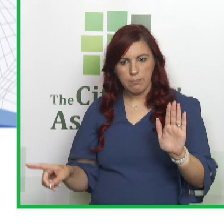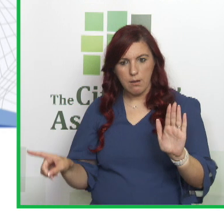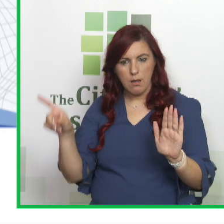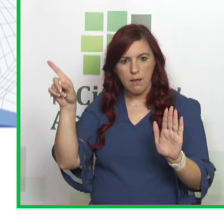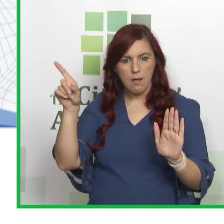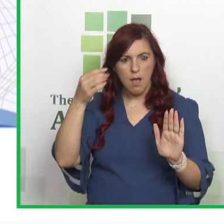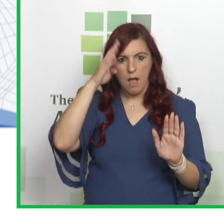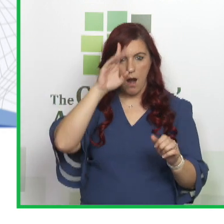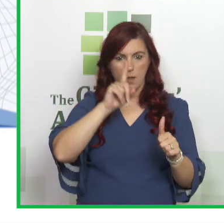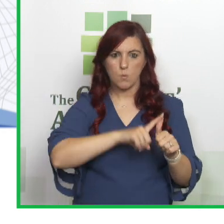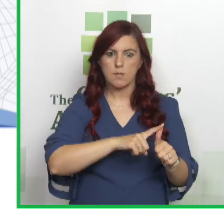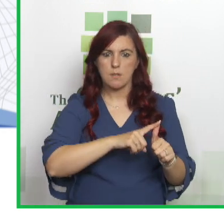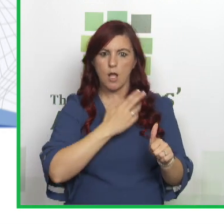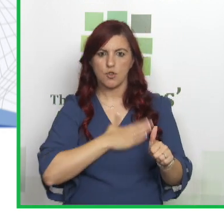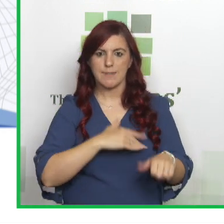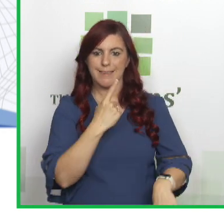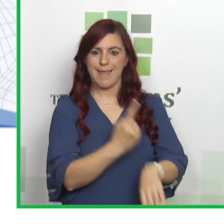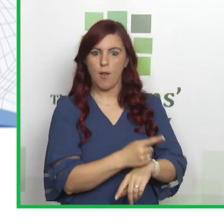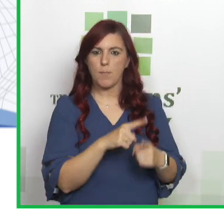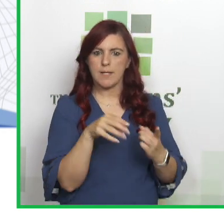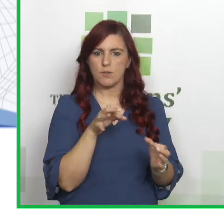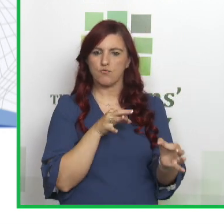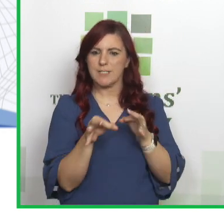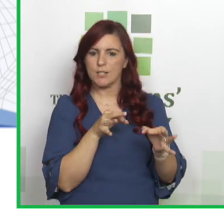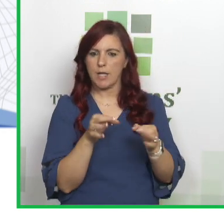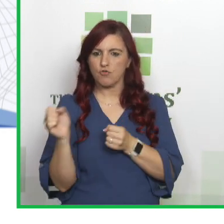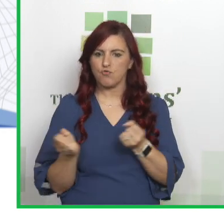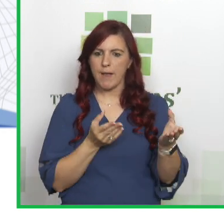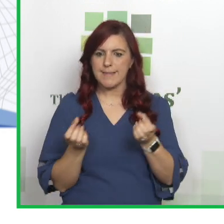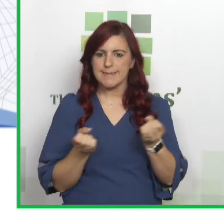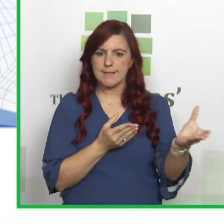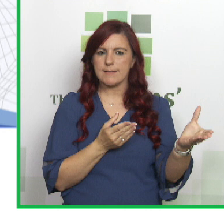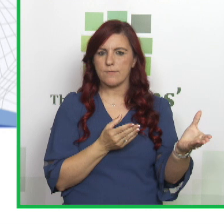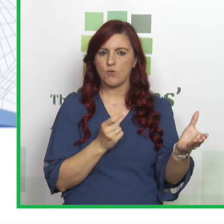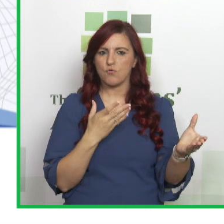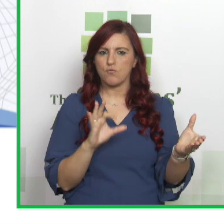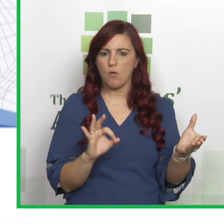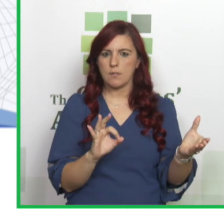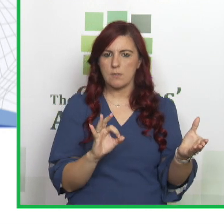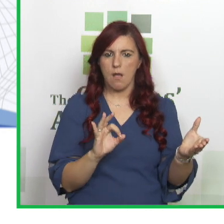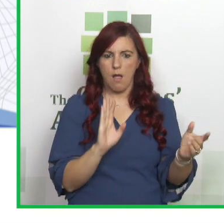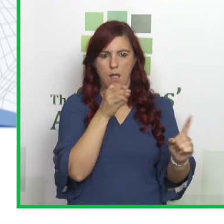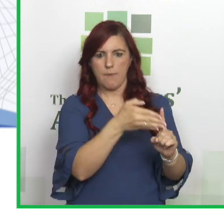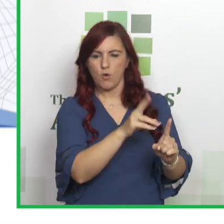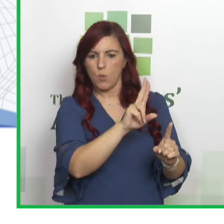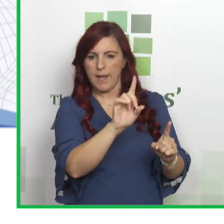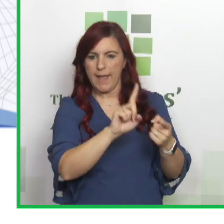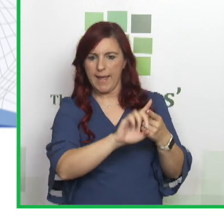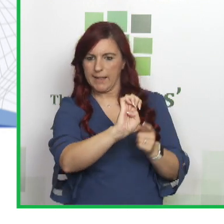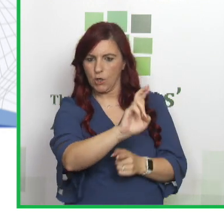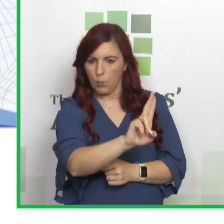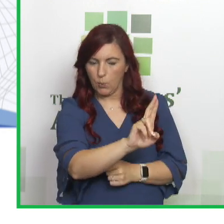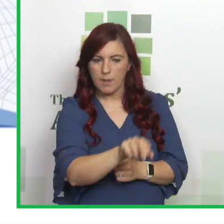only a destination country, but also a strategic transit country for illicit drugs destined for the UK and EU